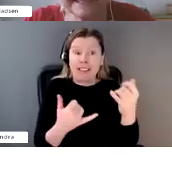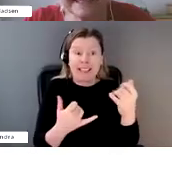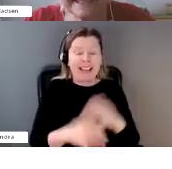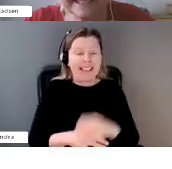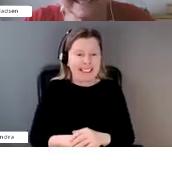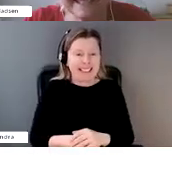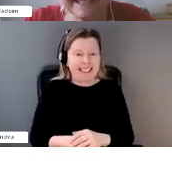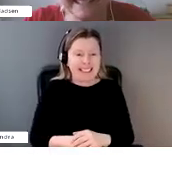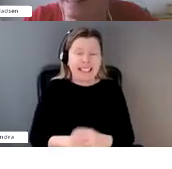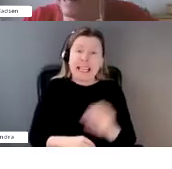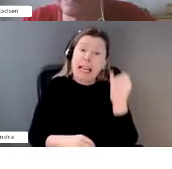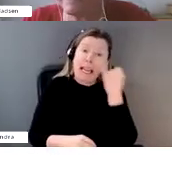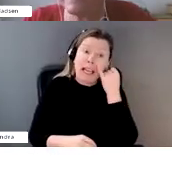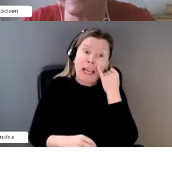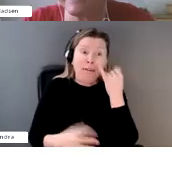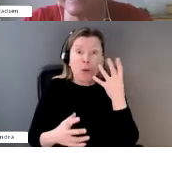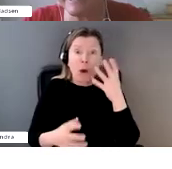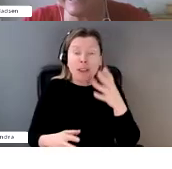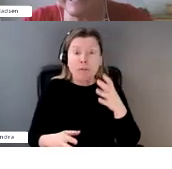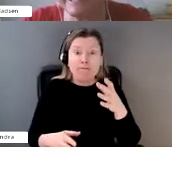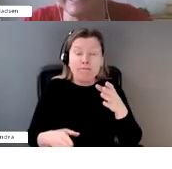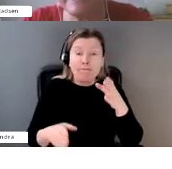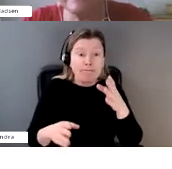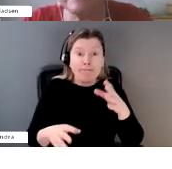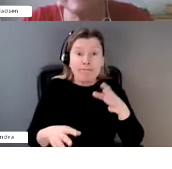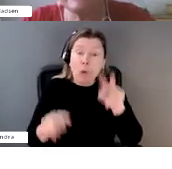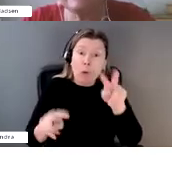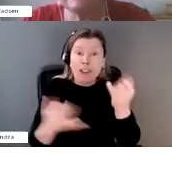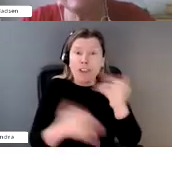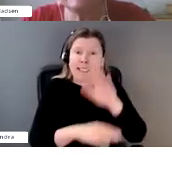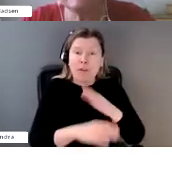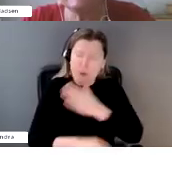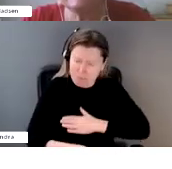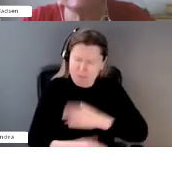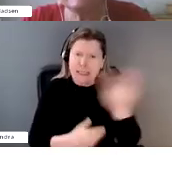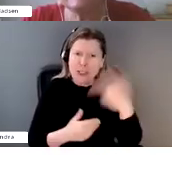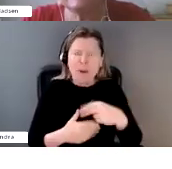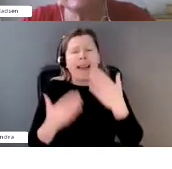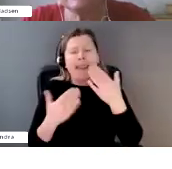your afternoon with us, please feel free to do so. Again, thank you everybody for attending today. We